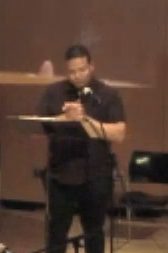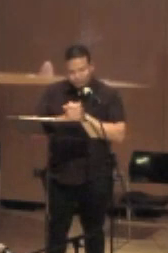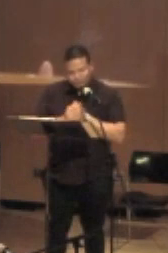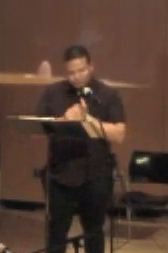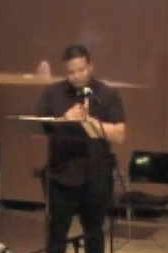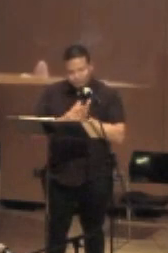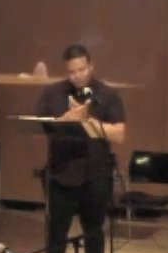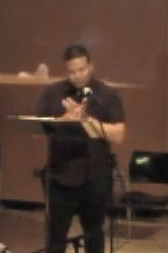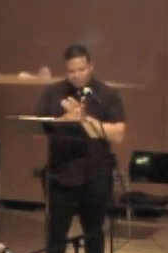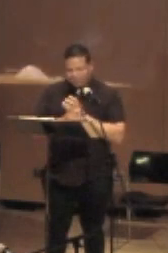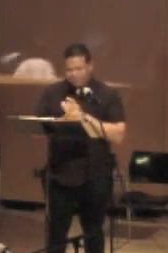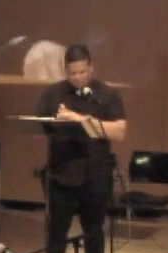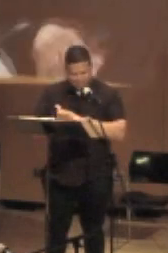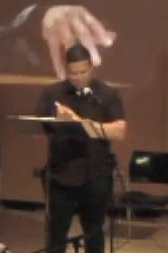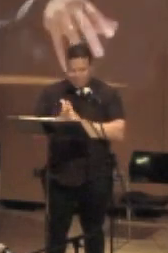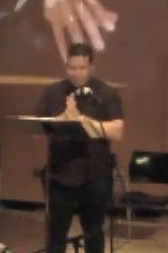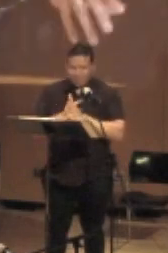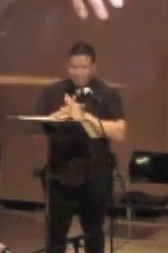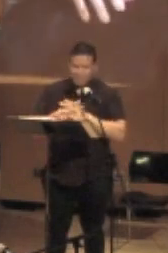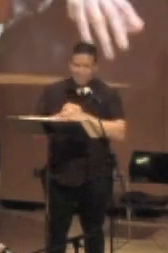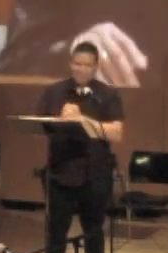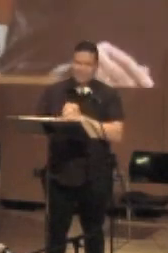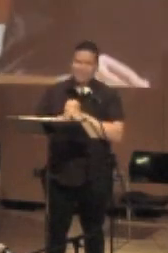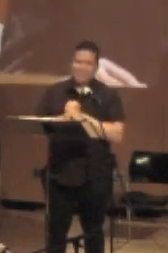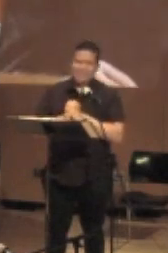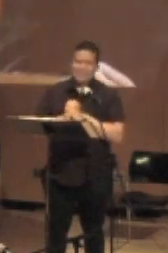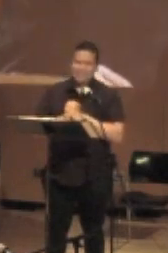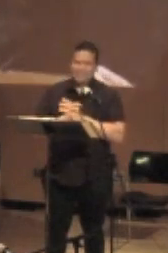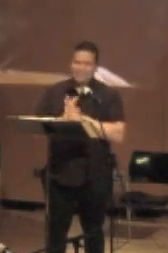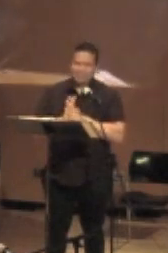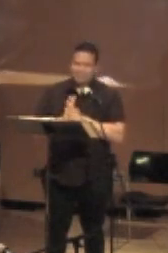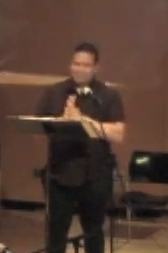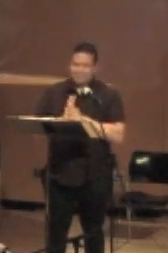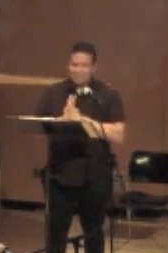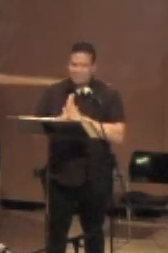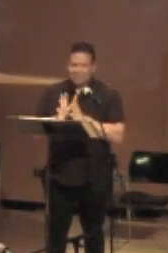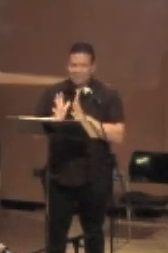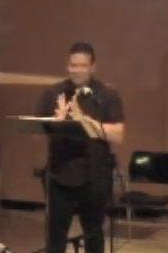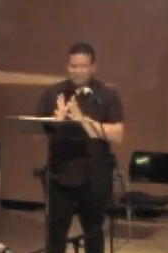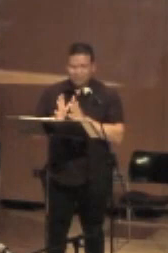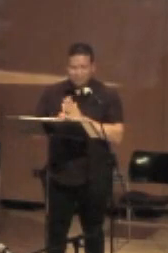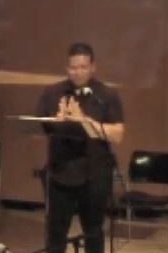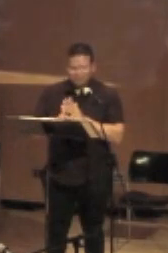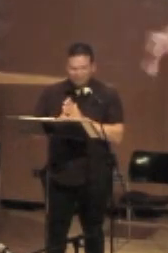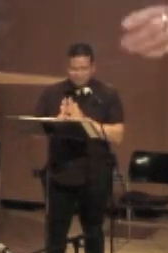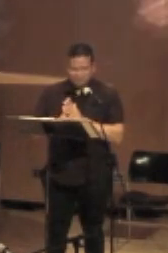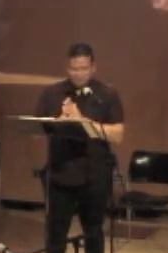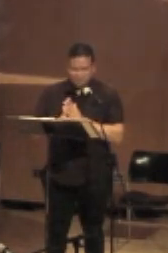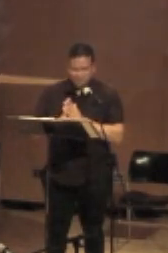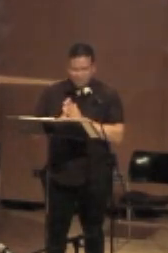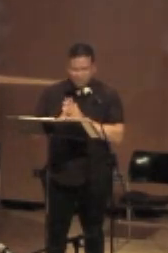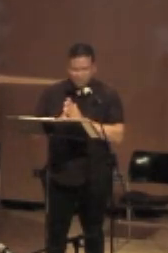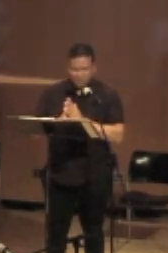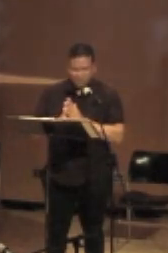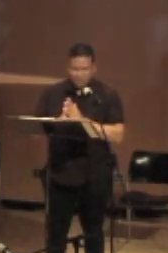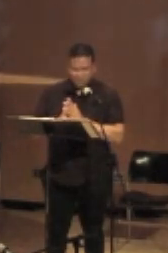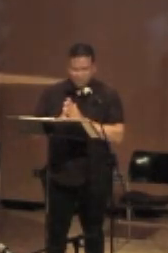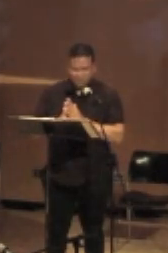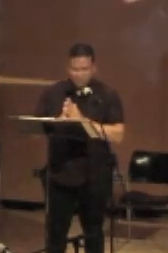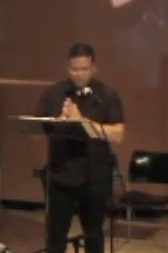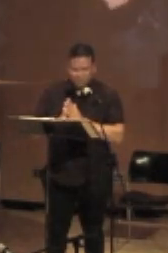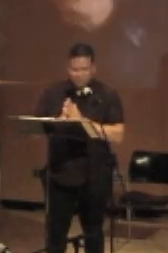but now they should be here Johannes also looks at the clock yeah the time has come